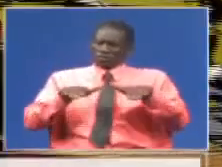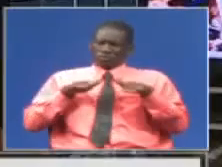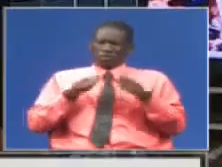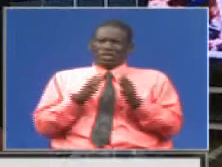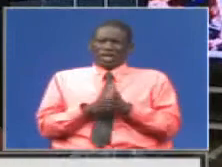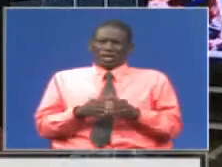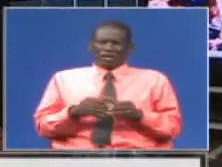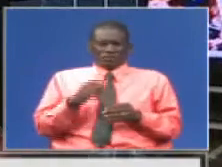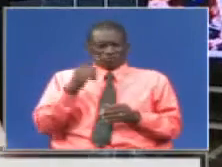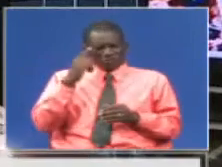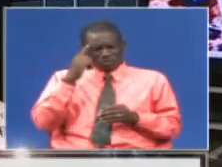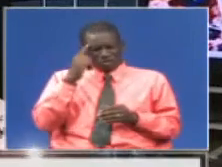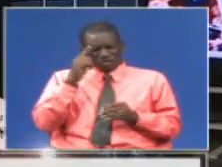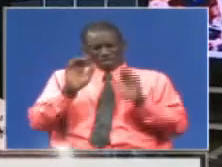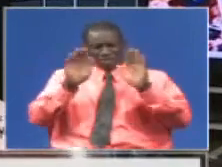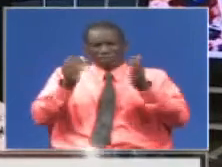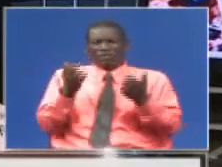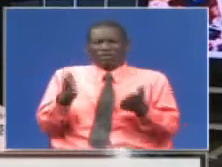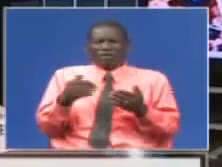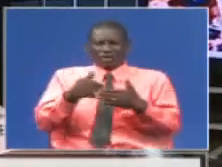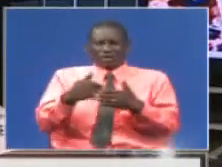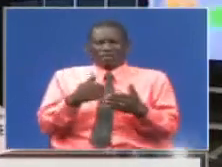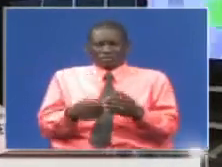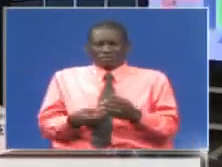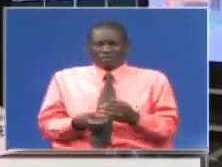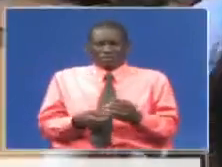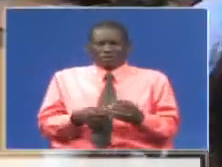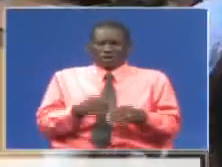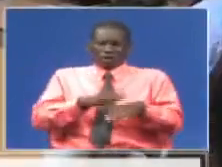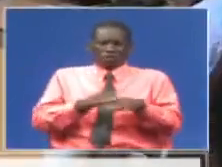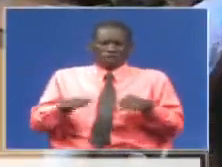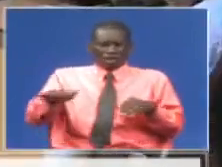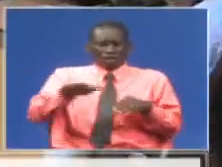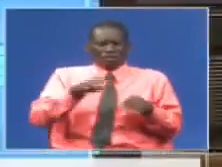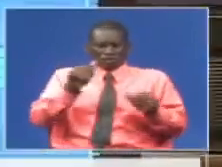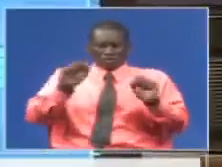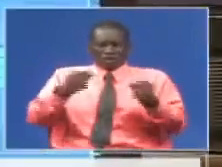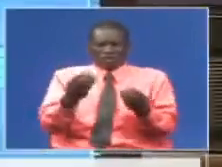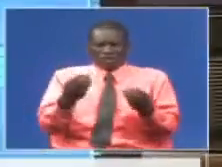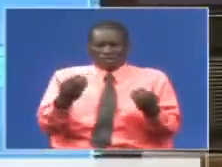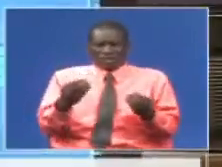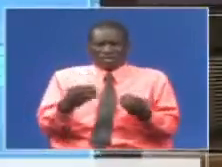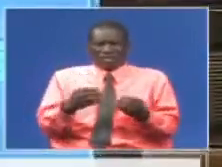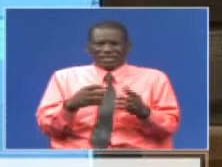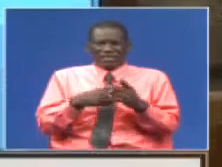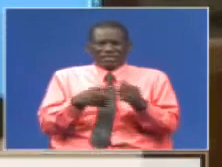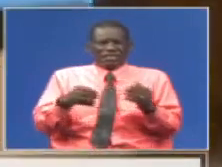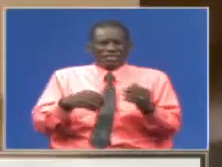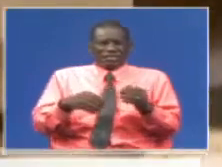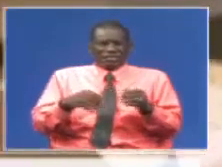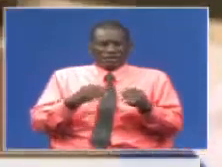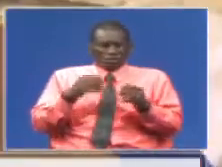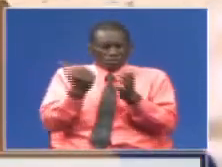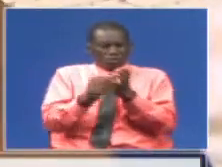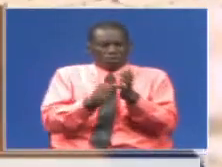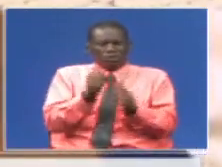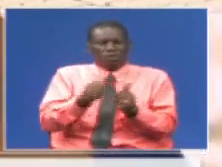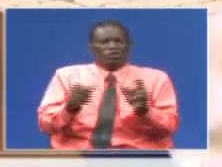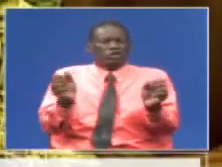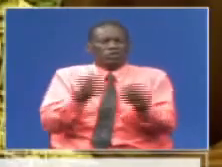tick a few critical boxes before enabling an environment that can easily light fires that are not easy to put